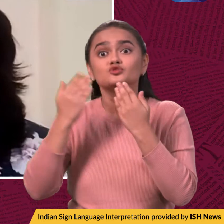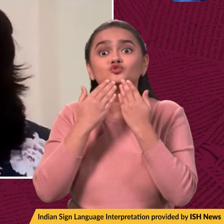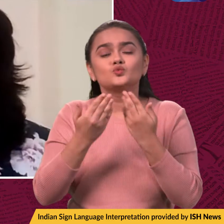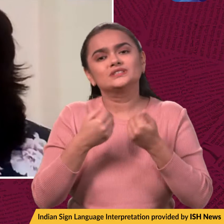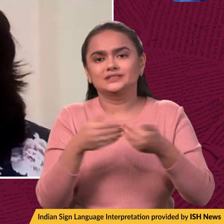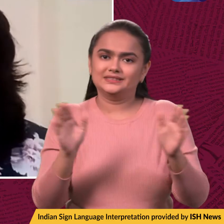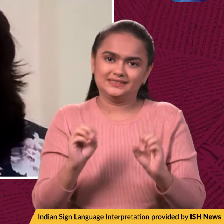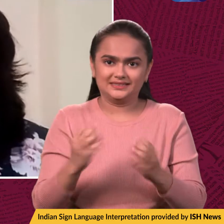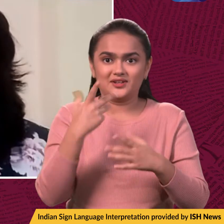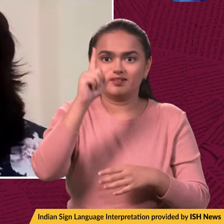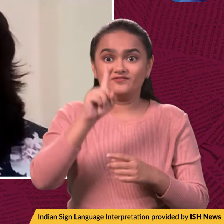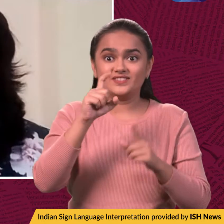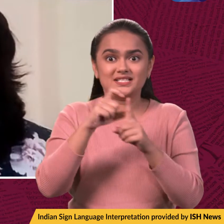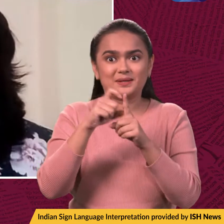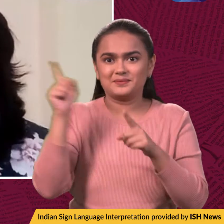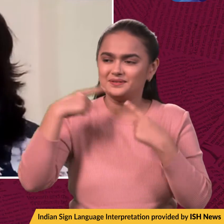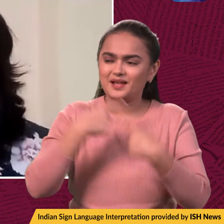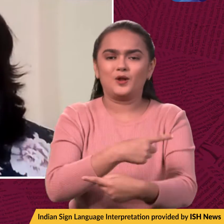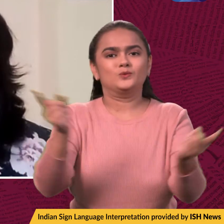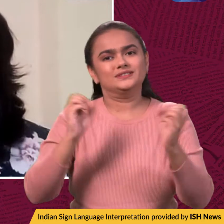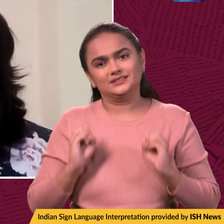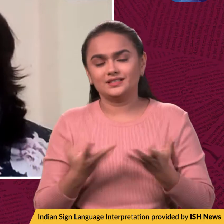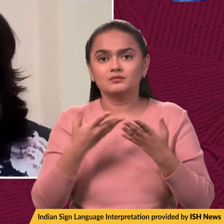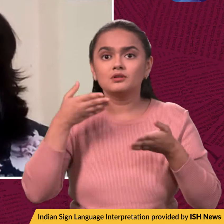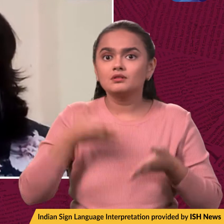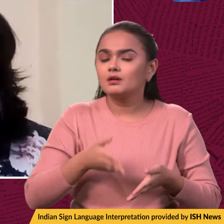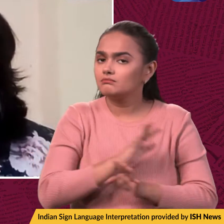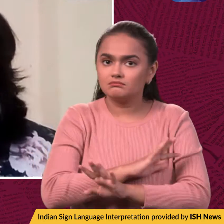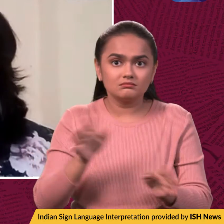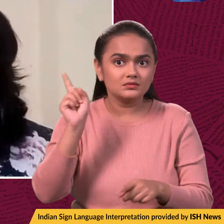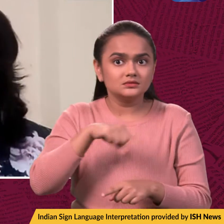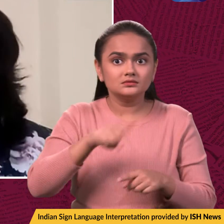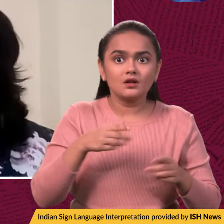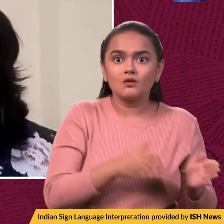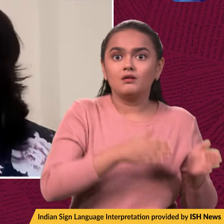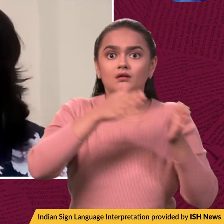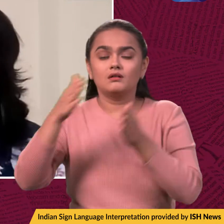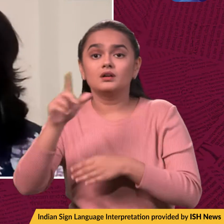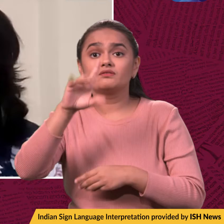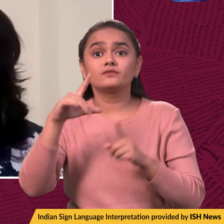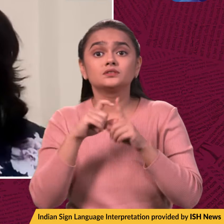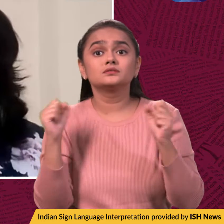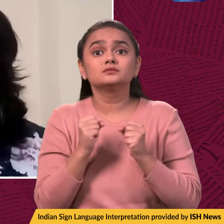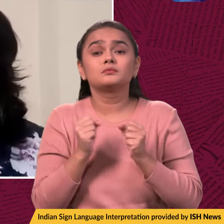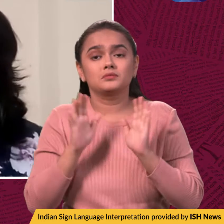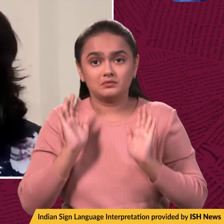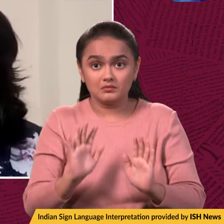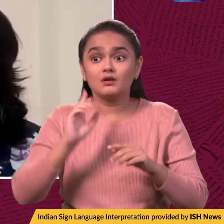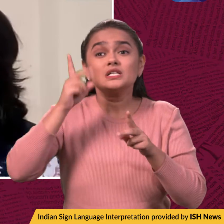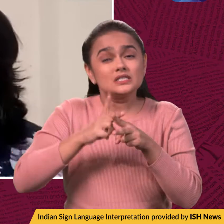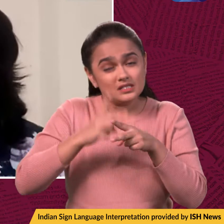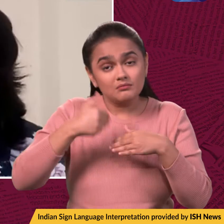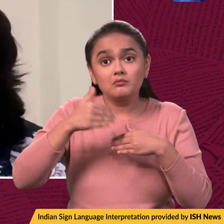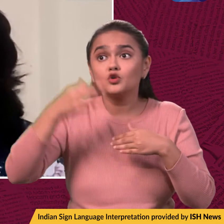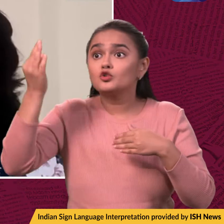Pune, which were set to reopen on the 1st of December, has now been put off till the 15th of December. They will